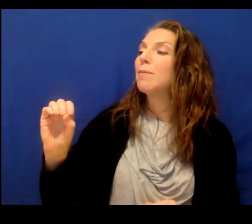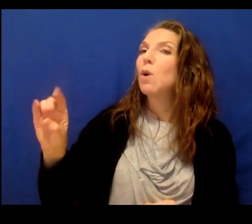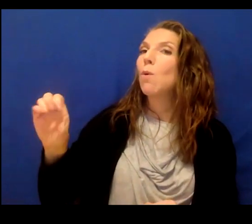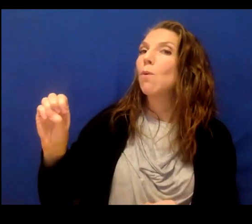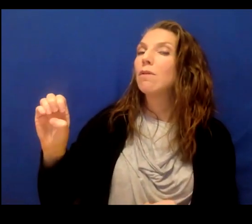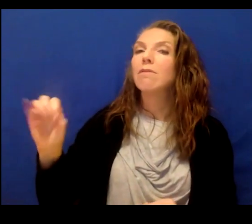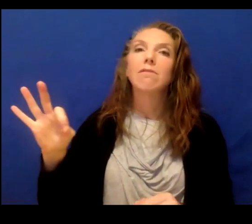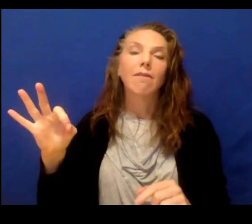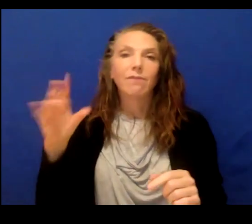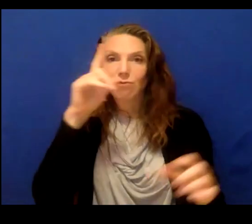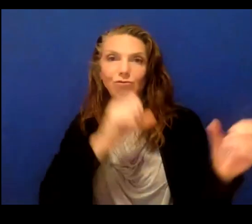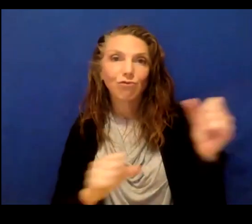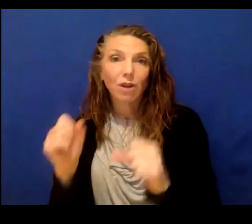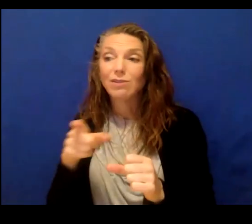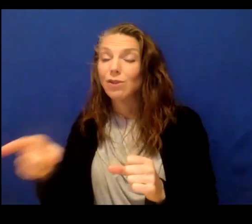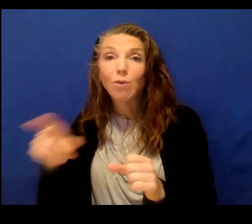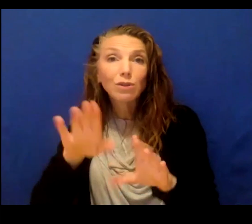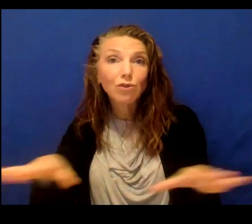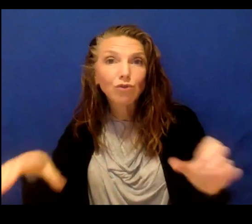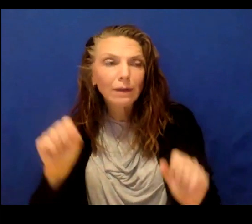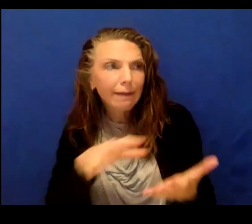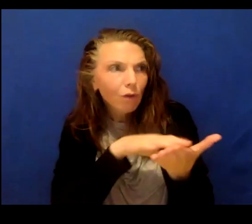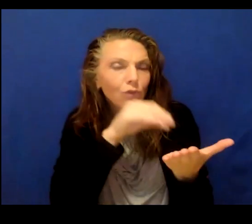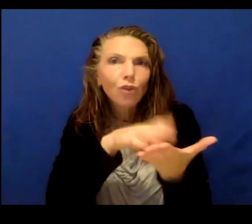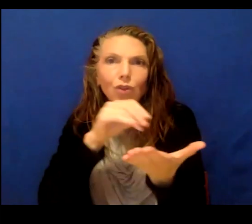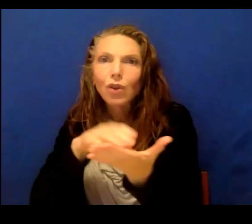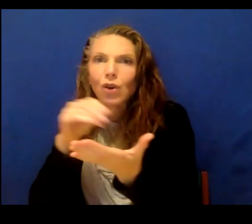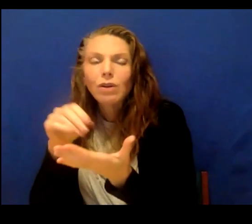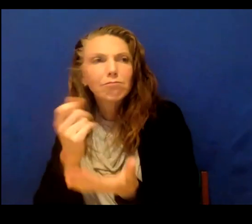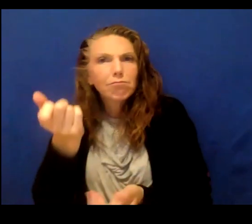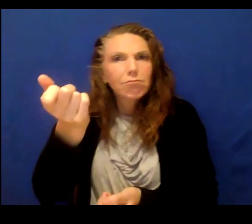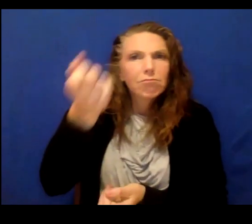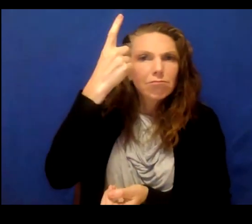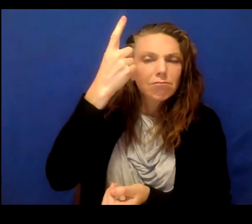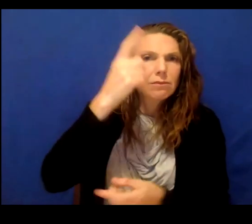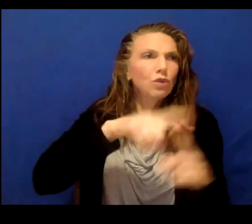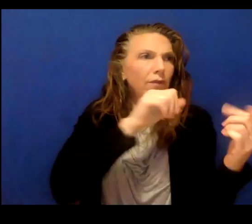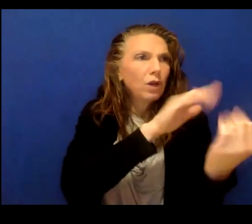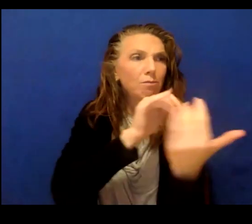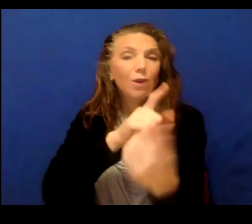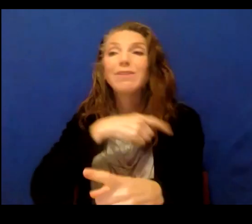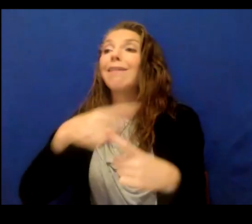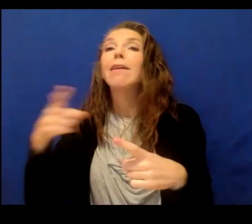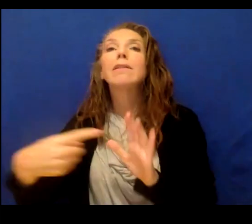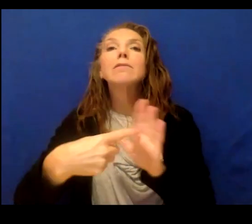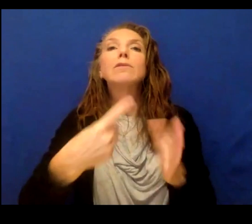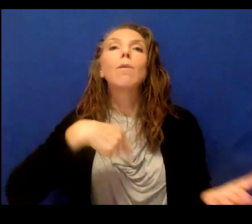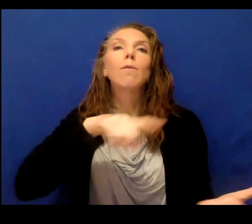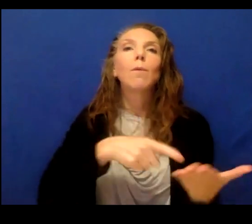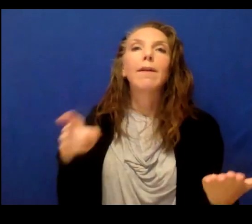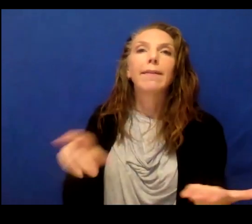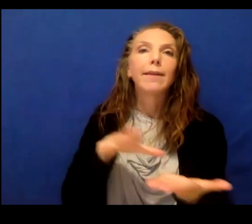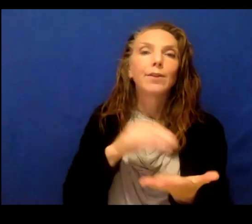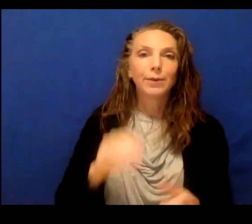opportunities and ways through which children can learn and understand information and then also show what they know. And then we continue to